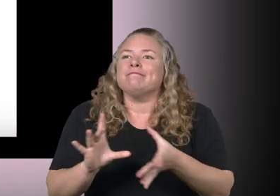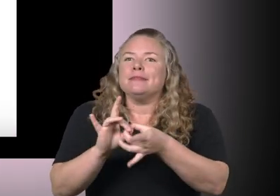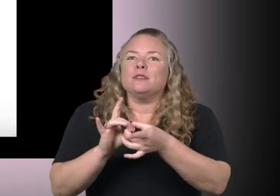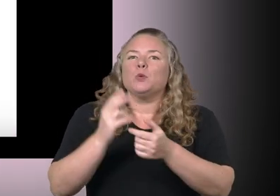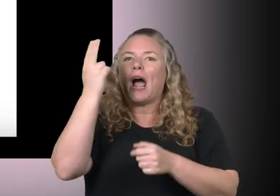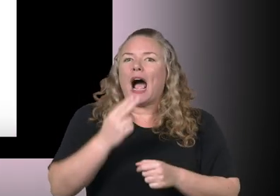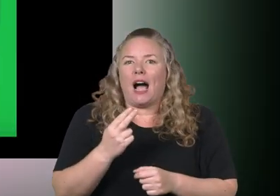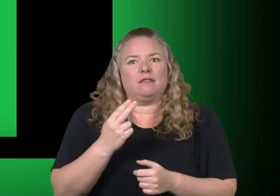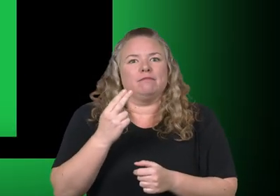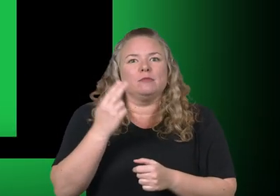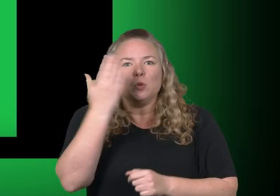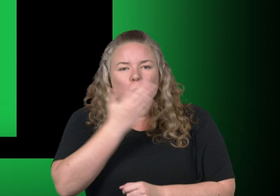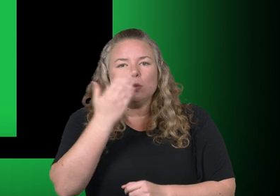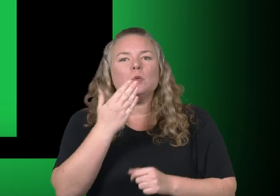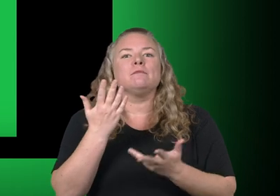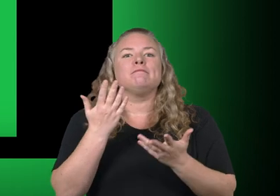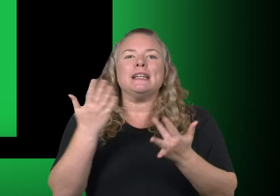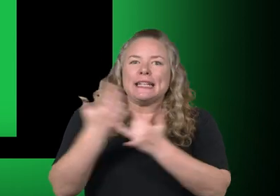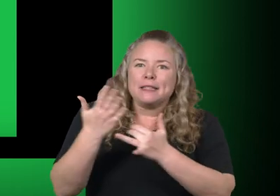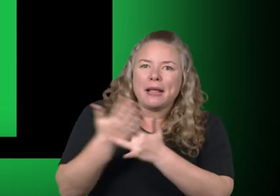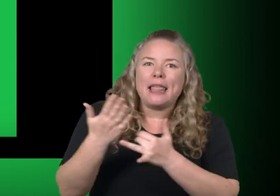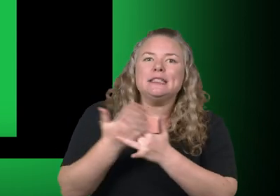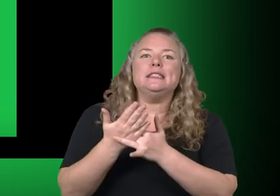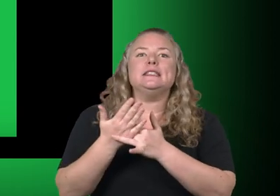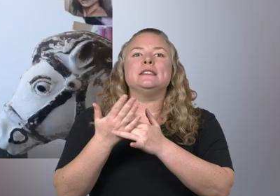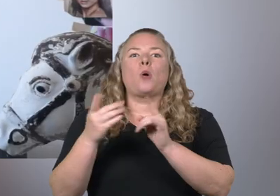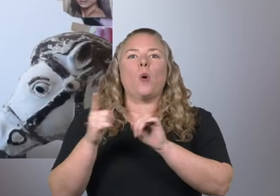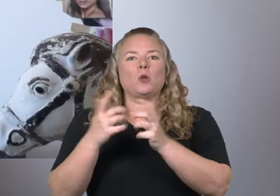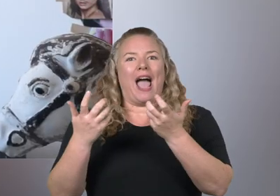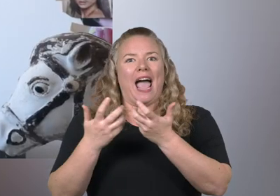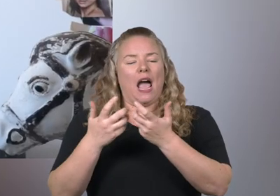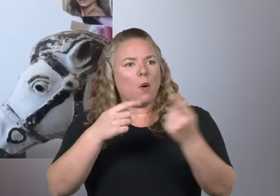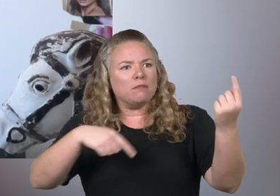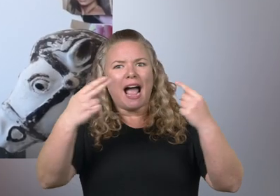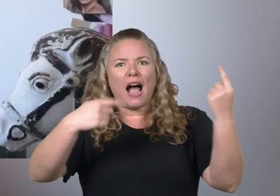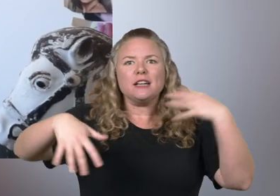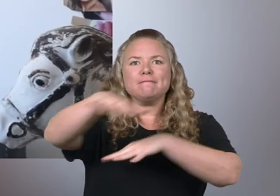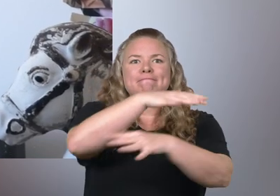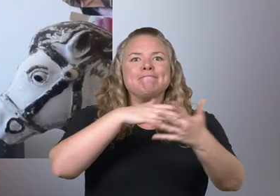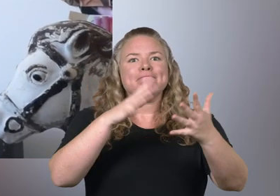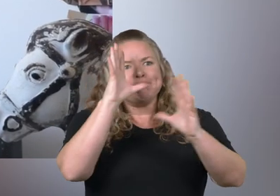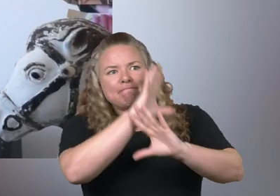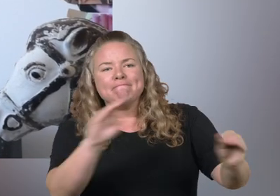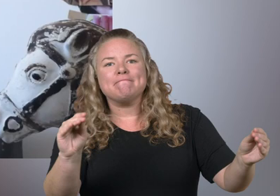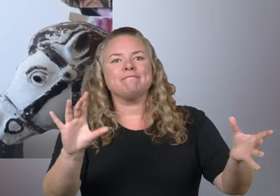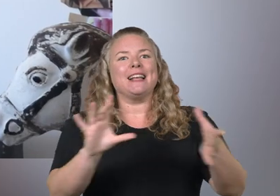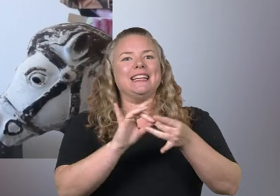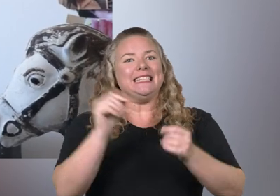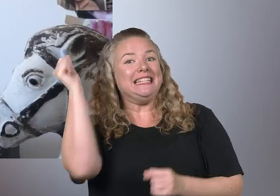a pedagogy around art schools, accessibility, and sort of